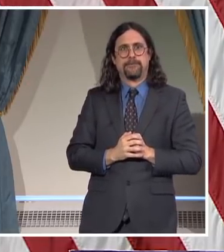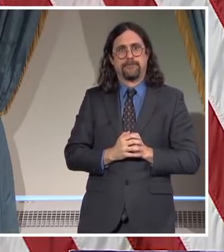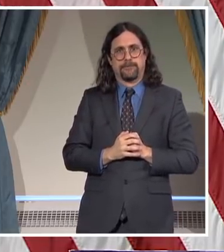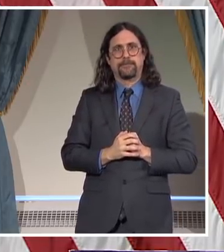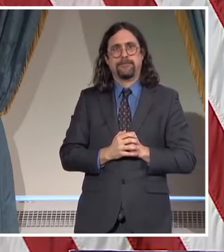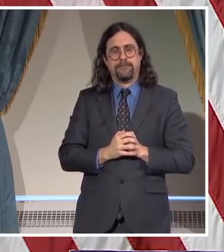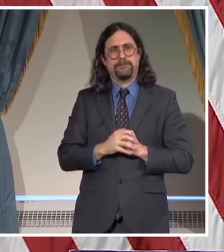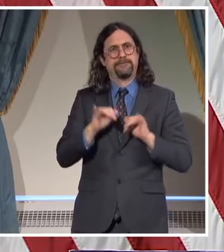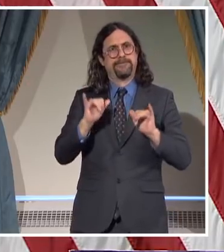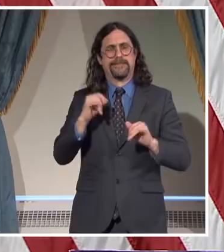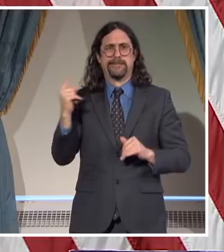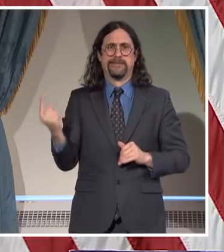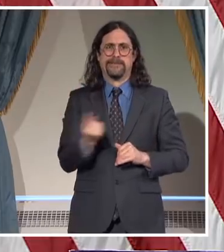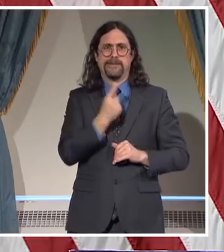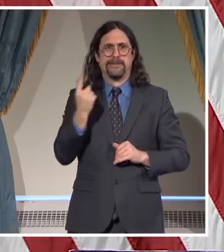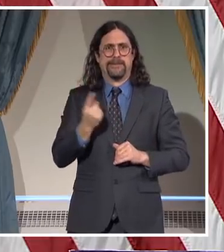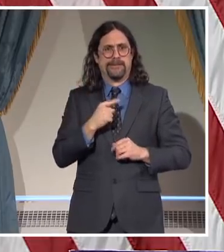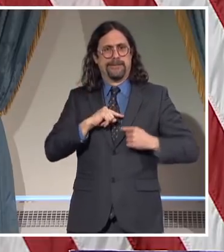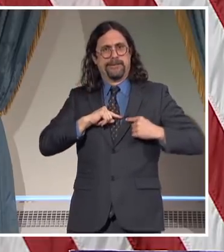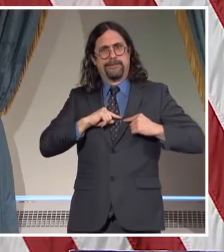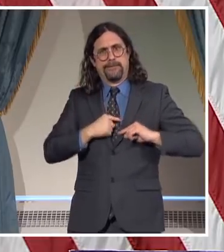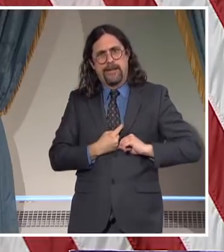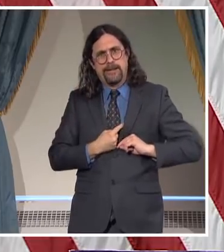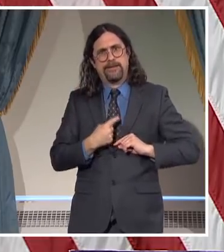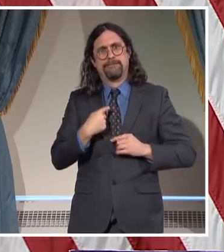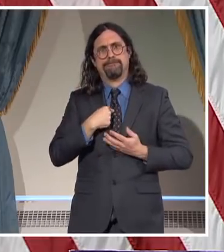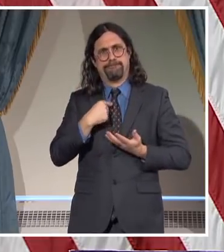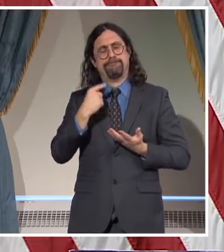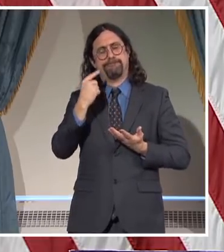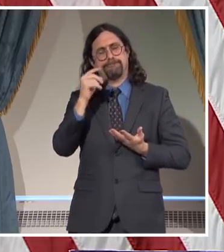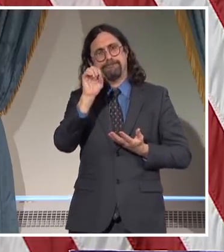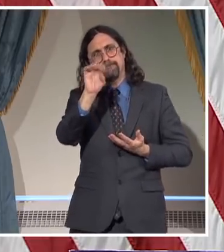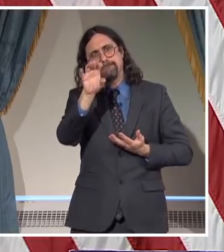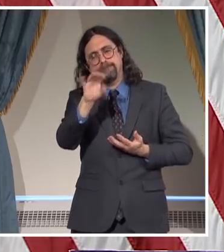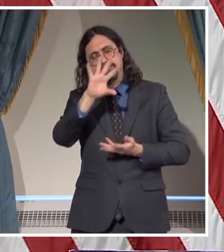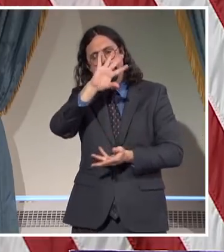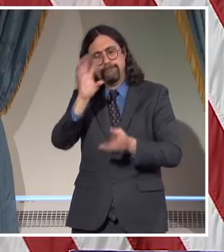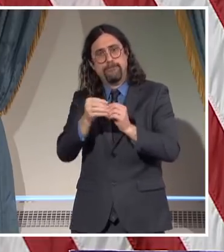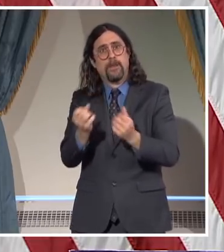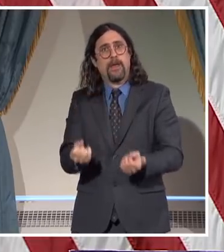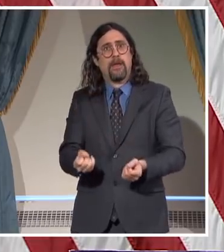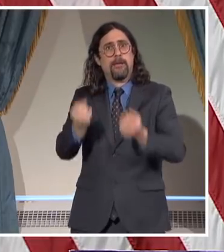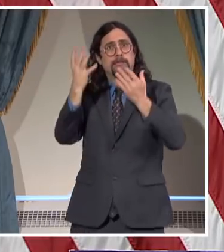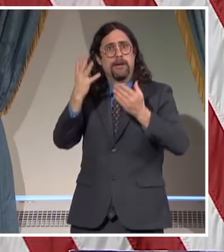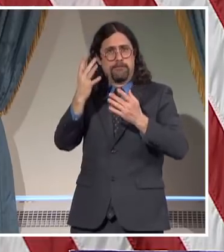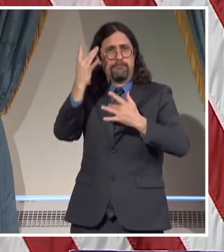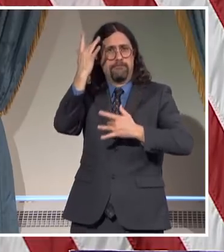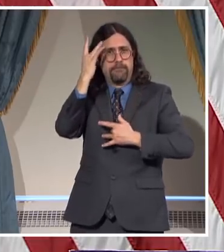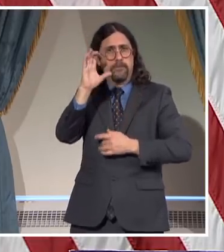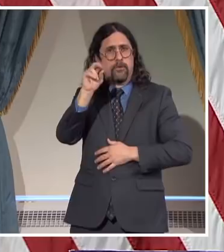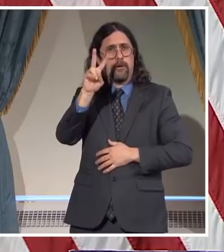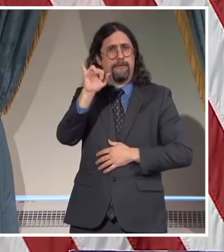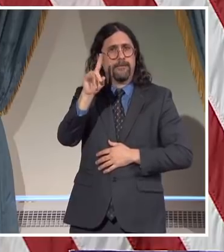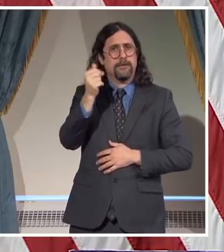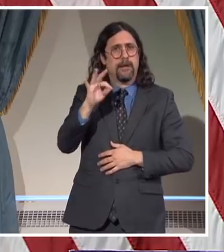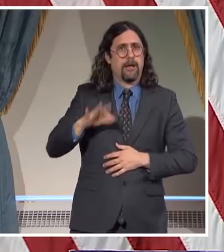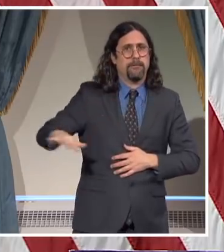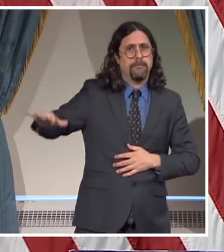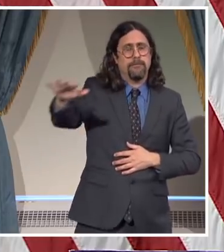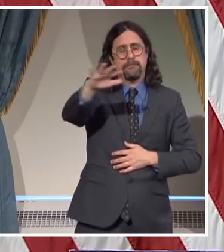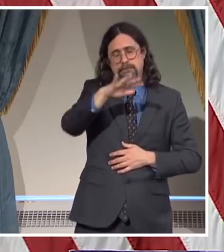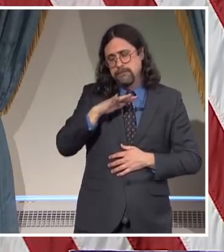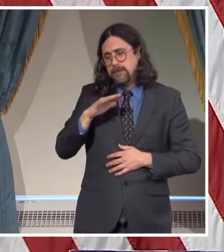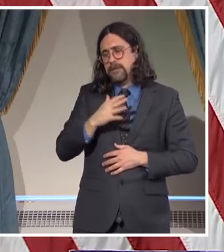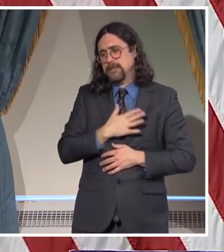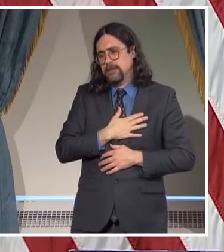human beings, these are families represented in these numbers, these are our neighbors. So in New York City today, as